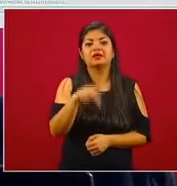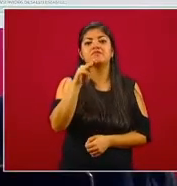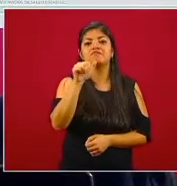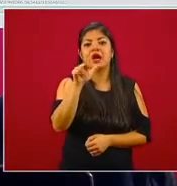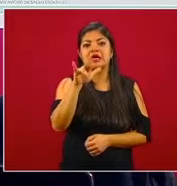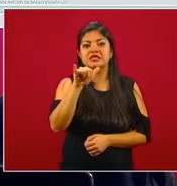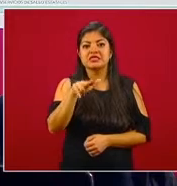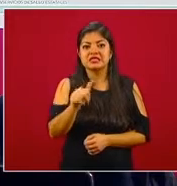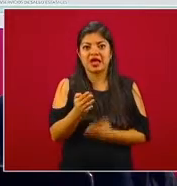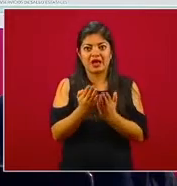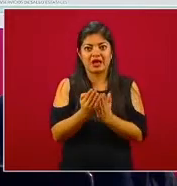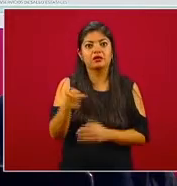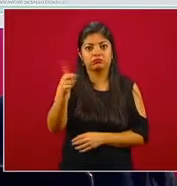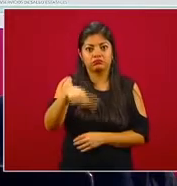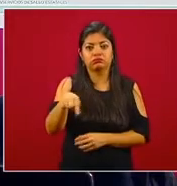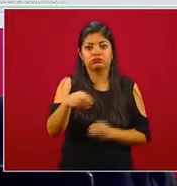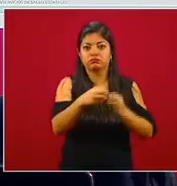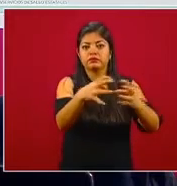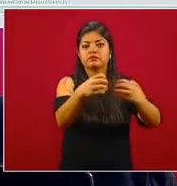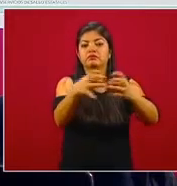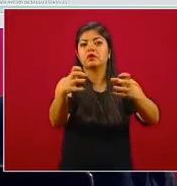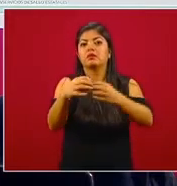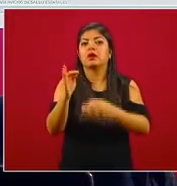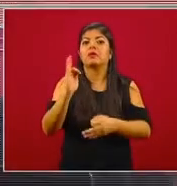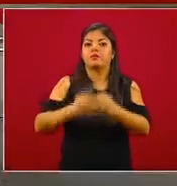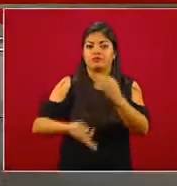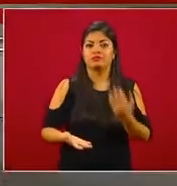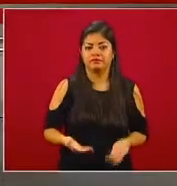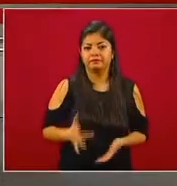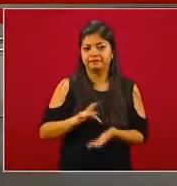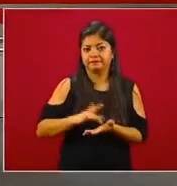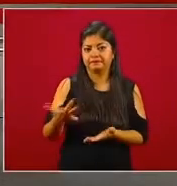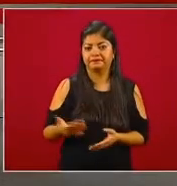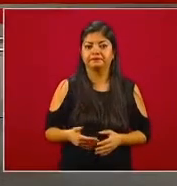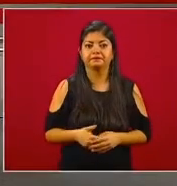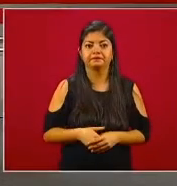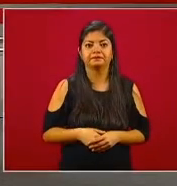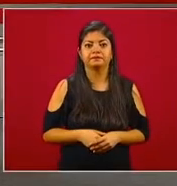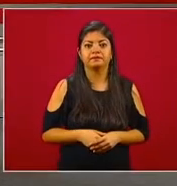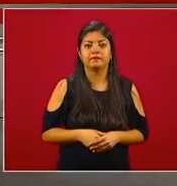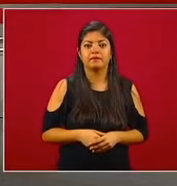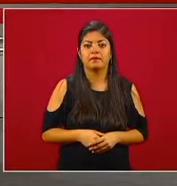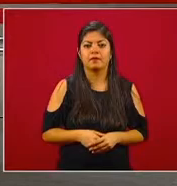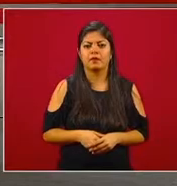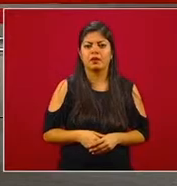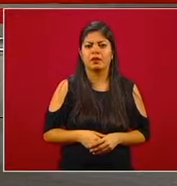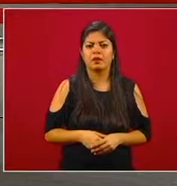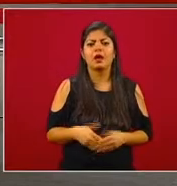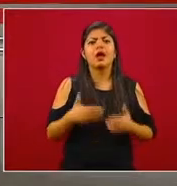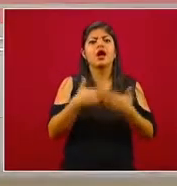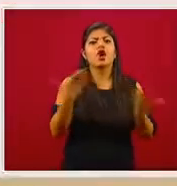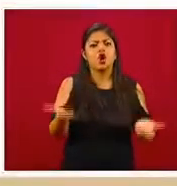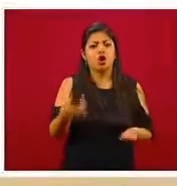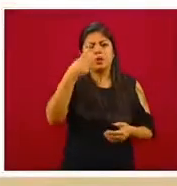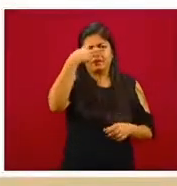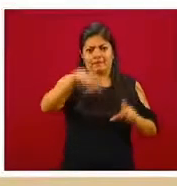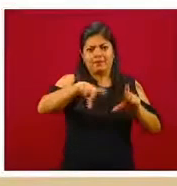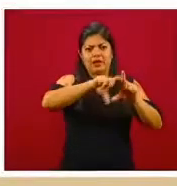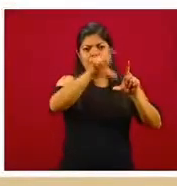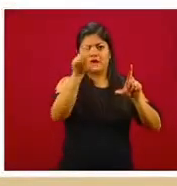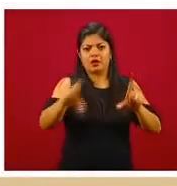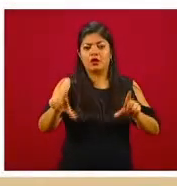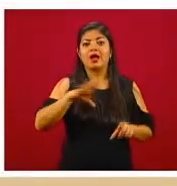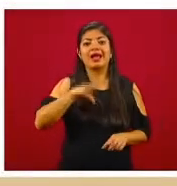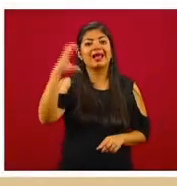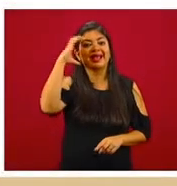expansiones más some rápidas hospitals with que the pudimos DN3 hacer. La Army and the siguiente. Marine. They helped hospital Y en el panorama expansion nacional, on a para solution camas that con we ventilador,